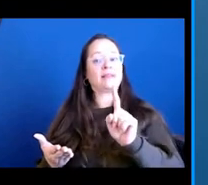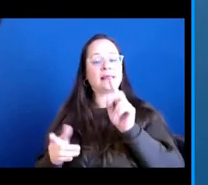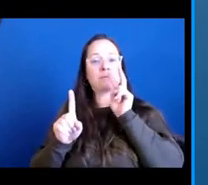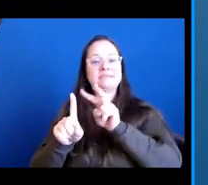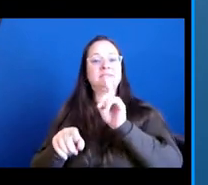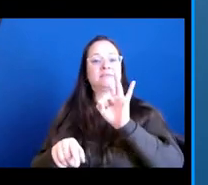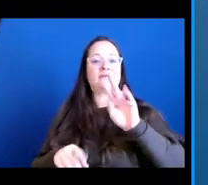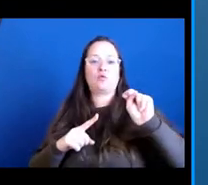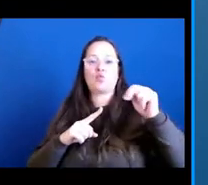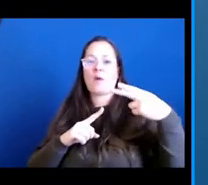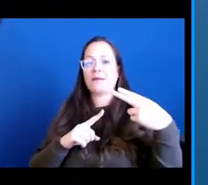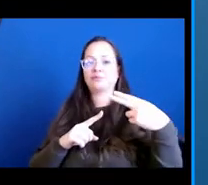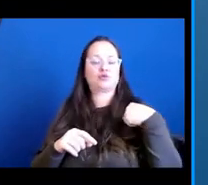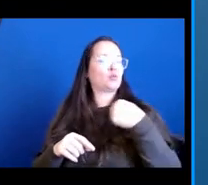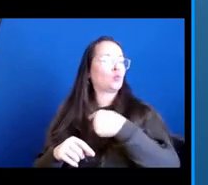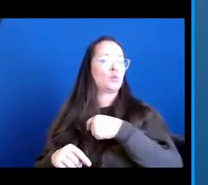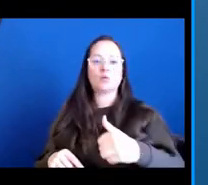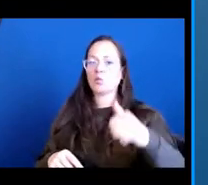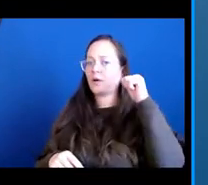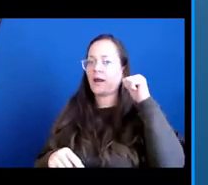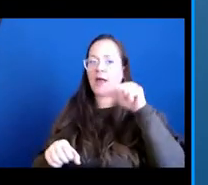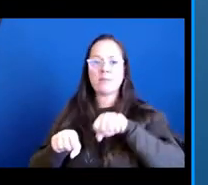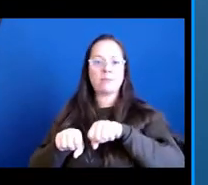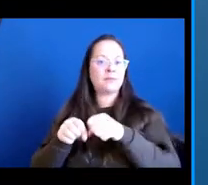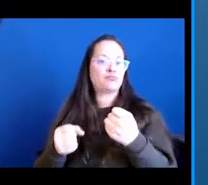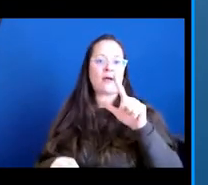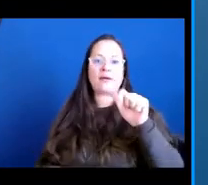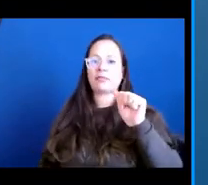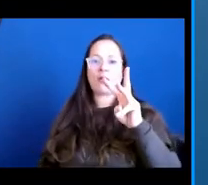be breaking our law and